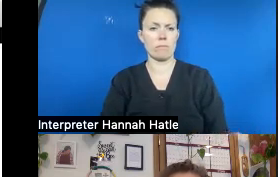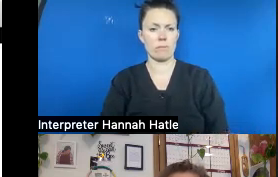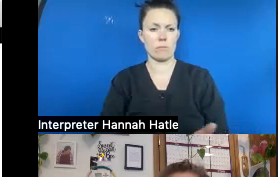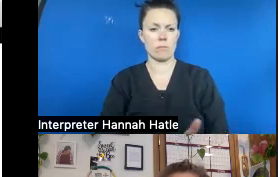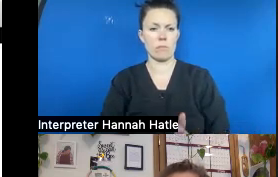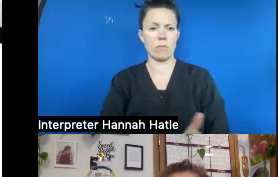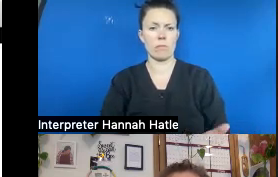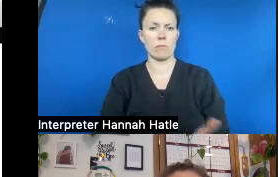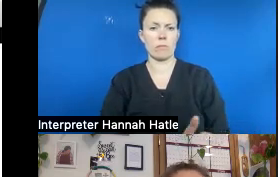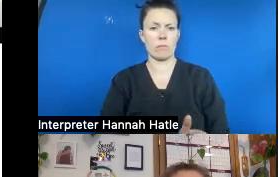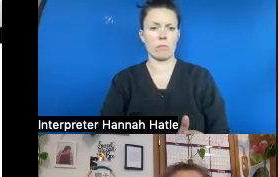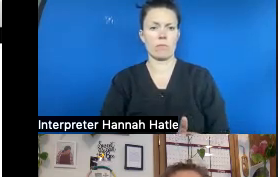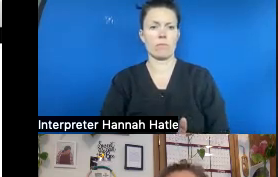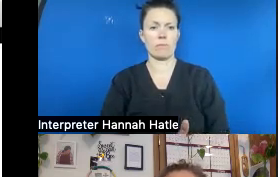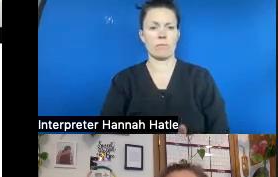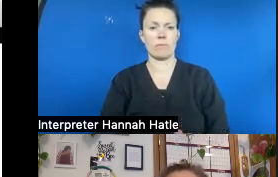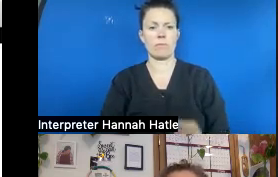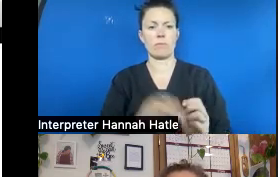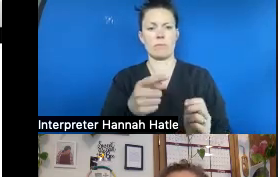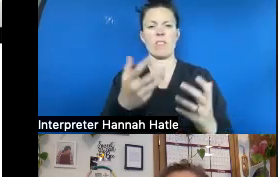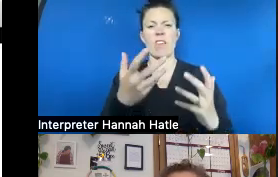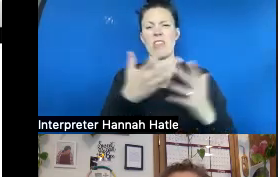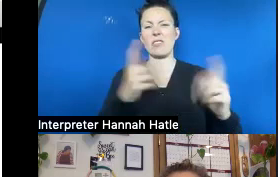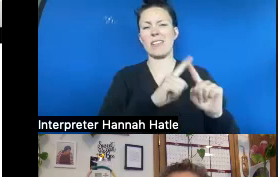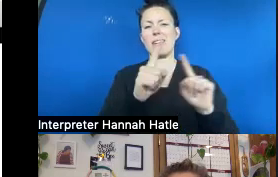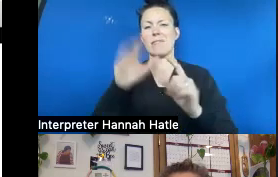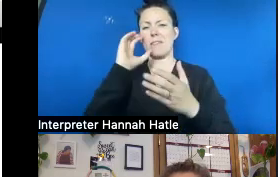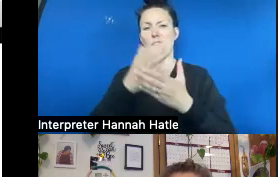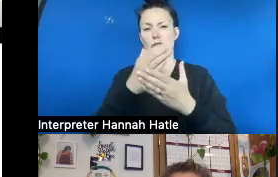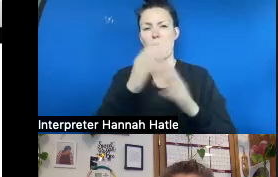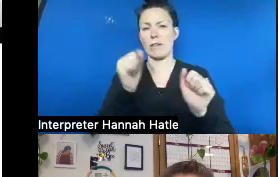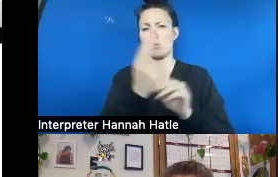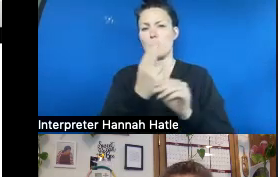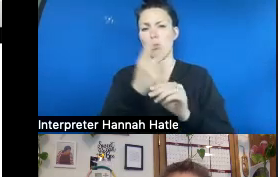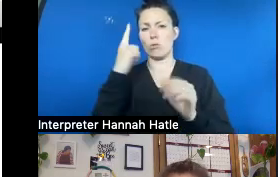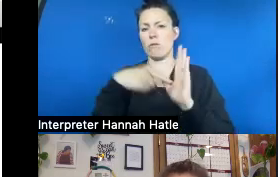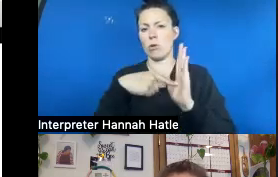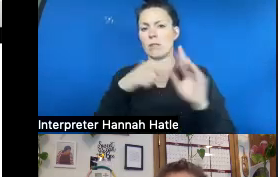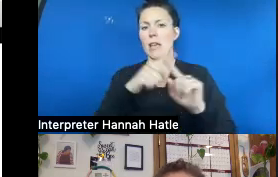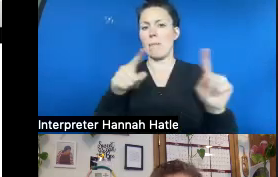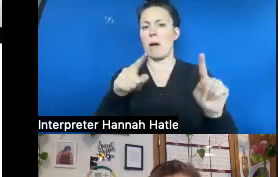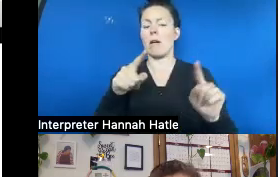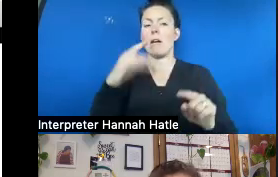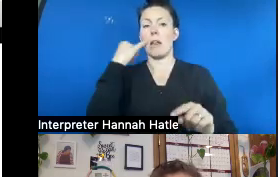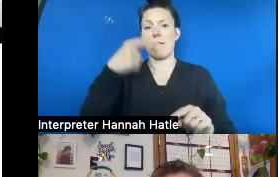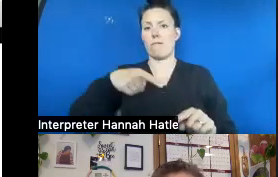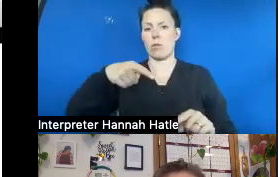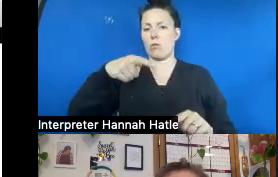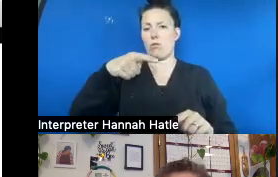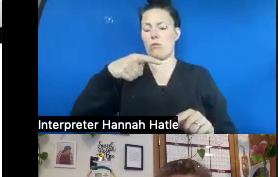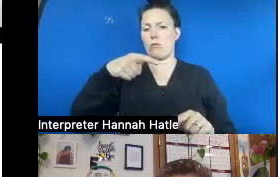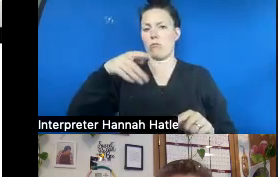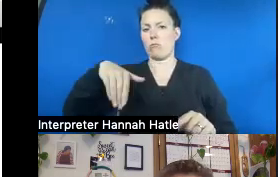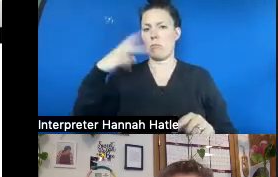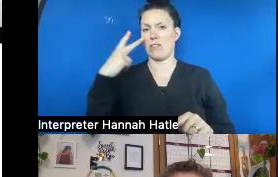So this is, there's a lot of different graphics out there, right? But this is something that if you're unfamiliar, it just is